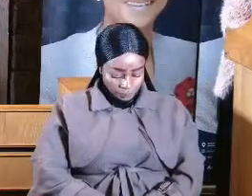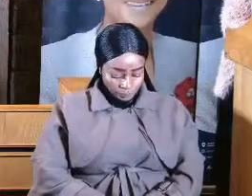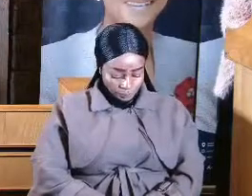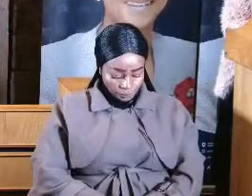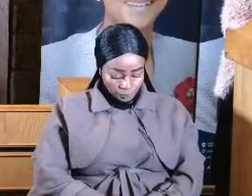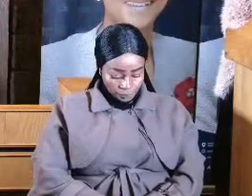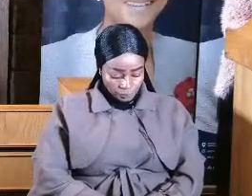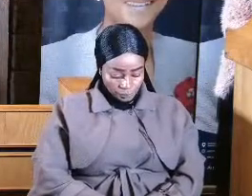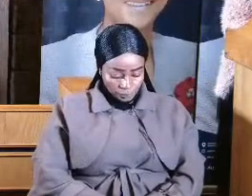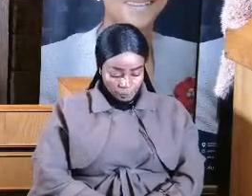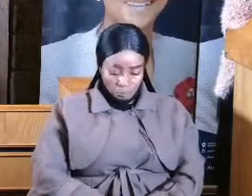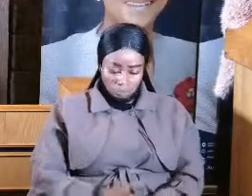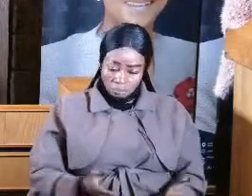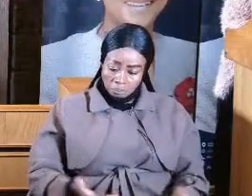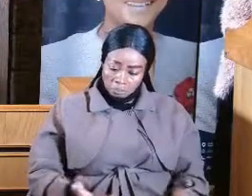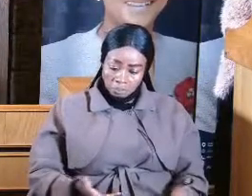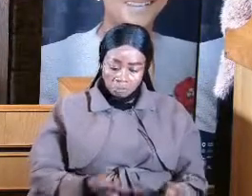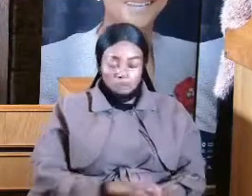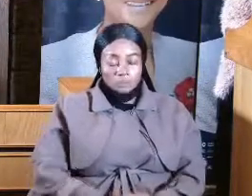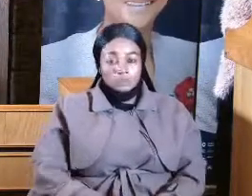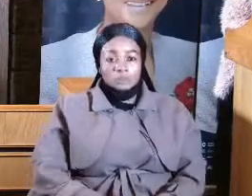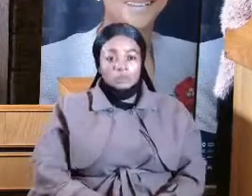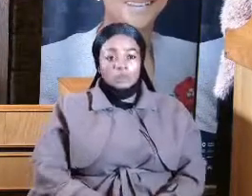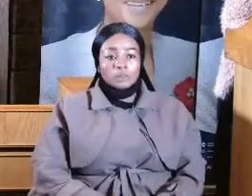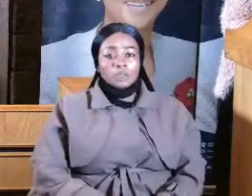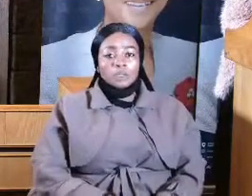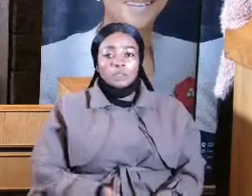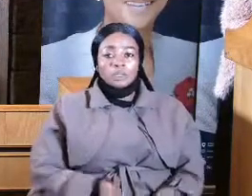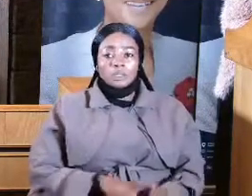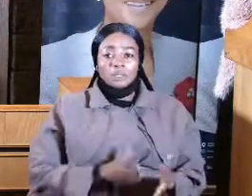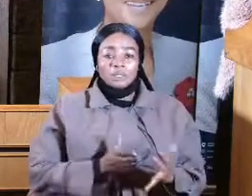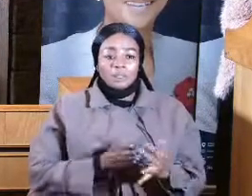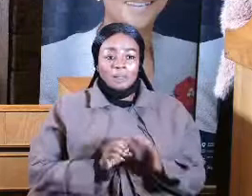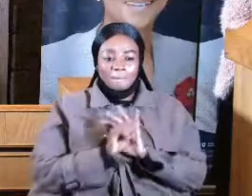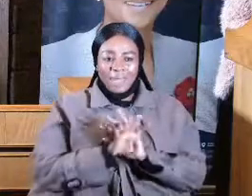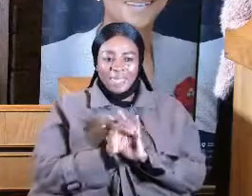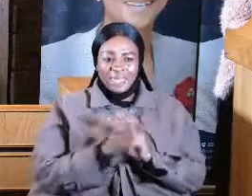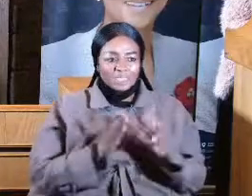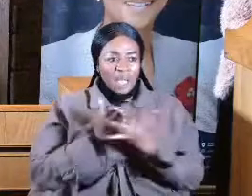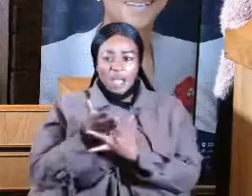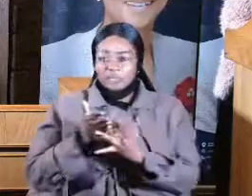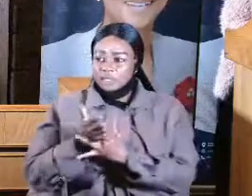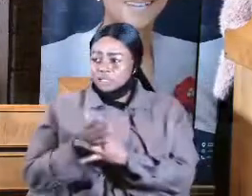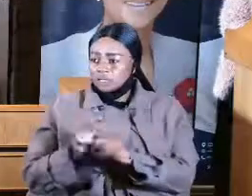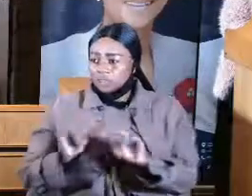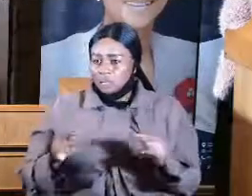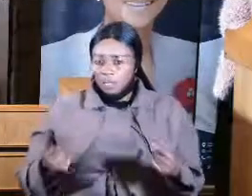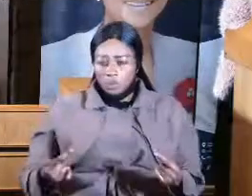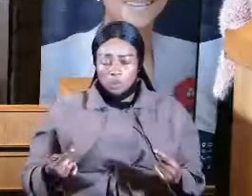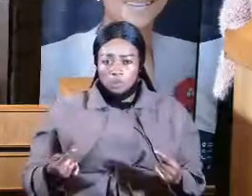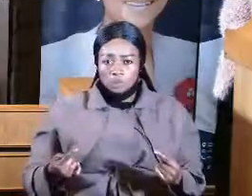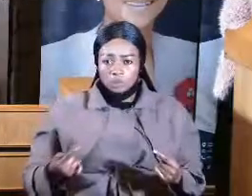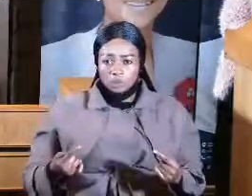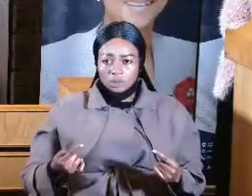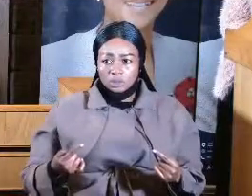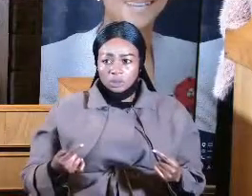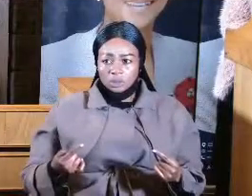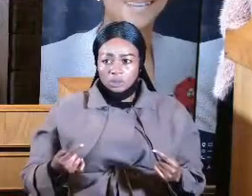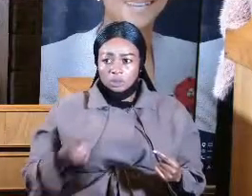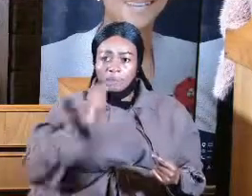we still have a lack of access to markets that hinders the growth of women in agriculture.